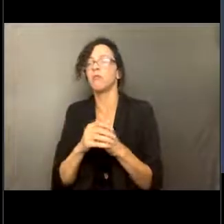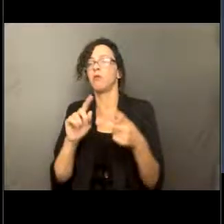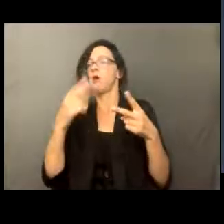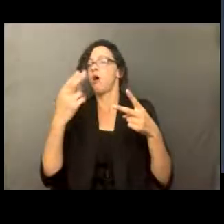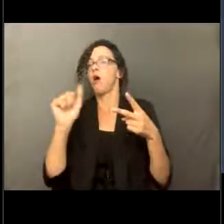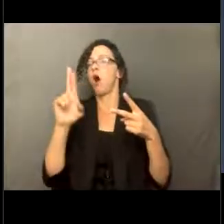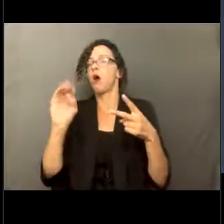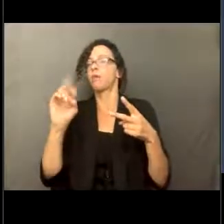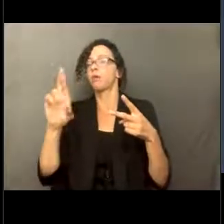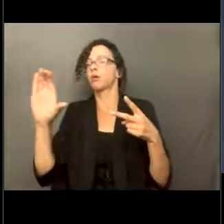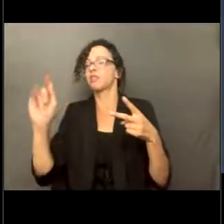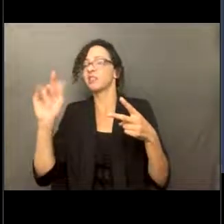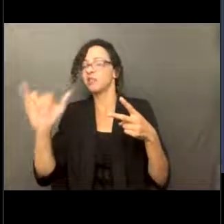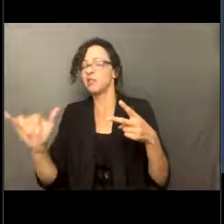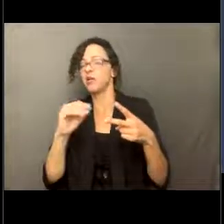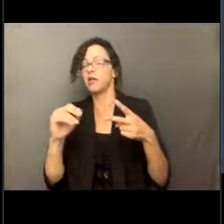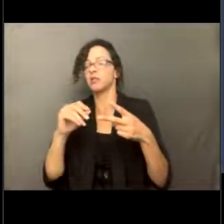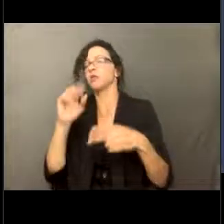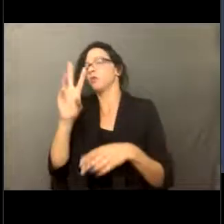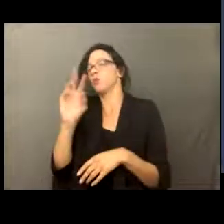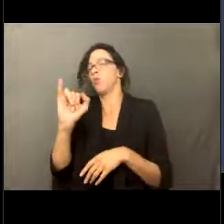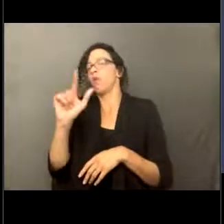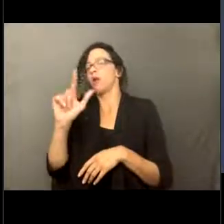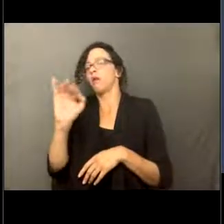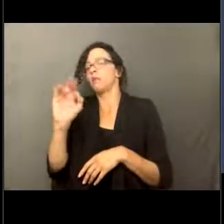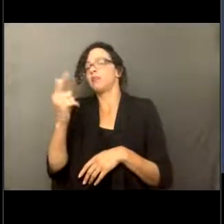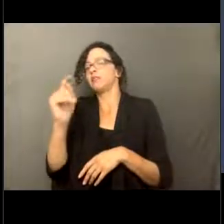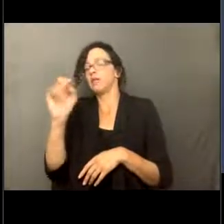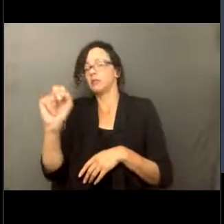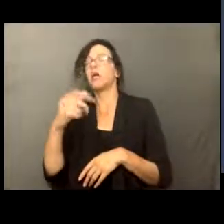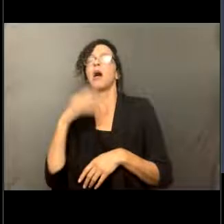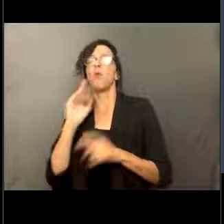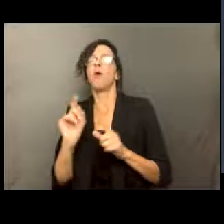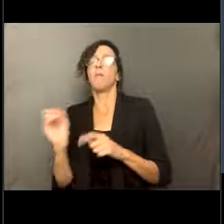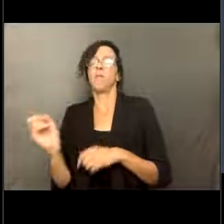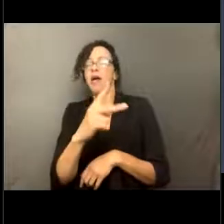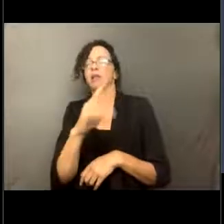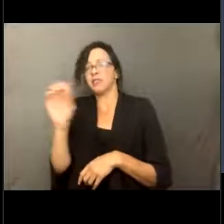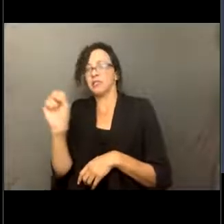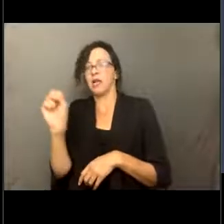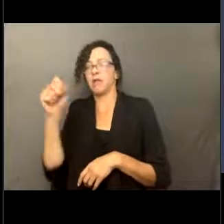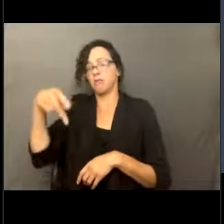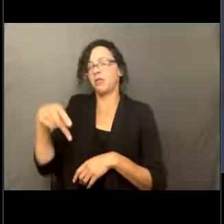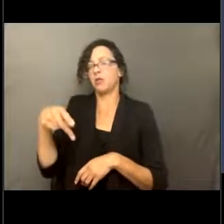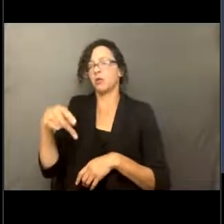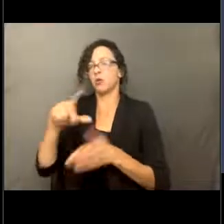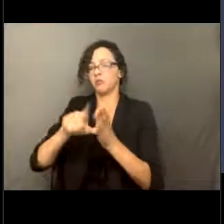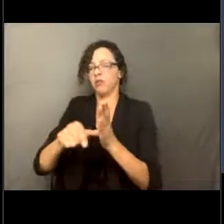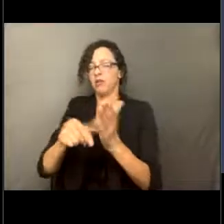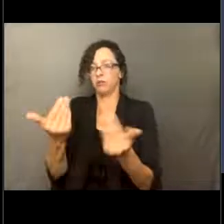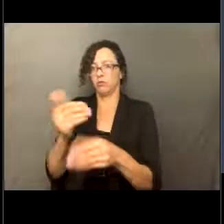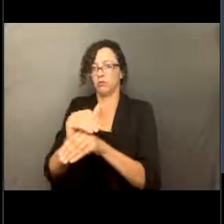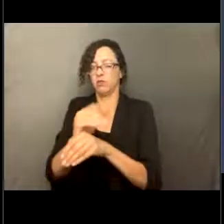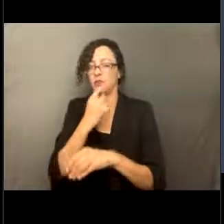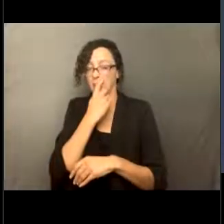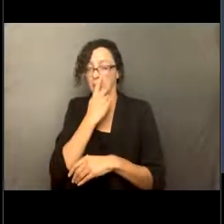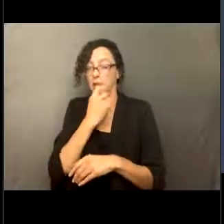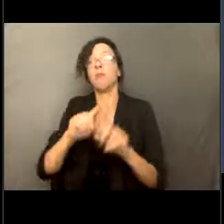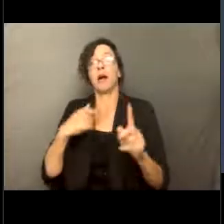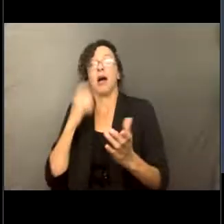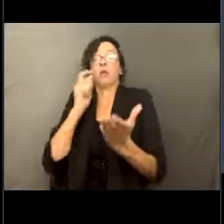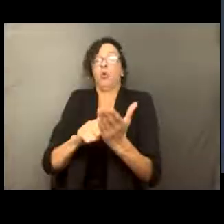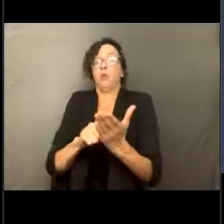Pedro this Friday morning at 6:30. But one thing that I will just share with you as I'm out there, what I've noticed is that the unhoused